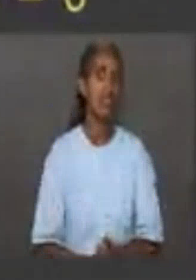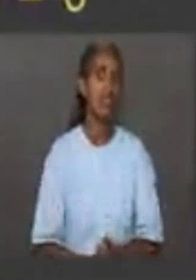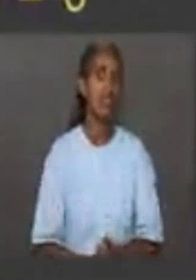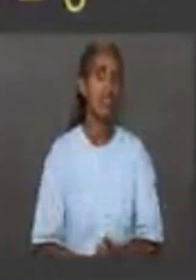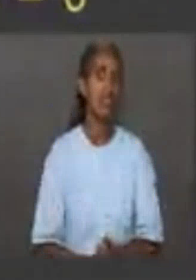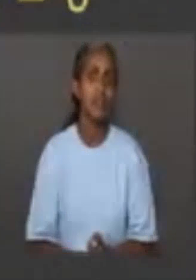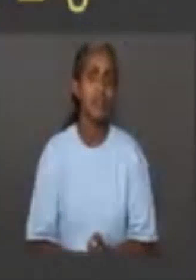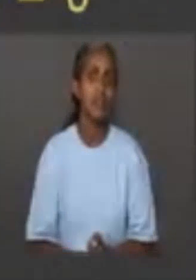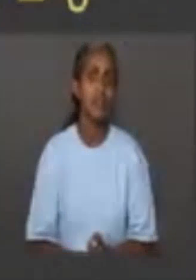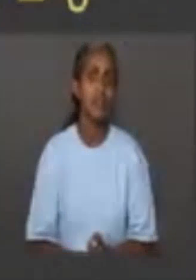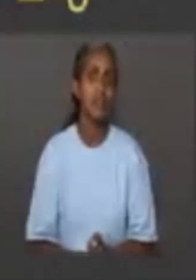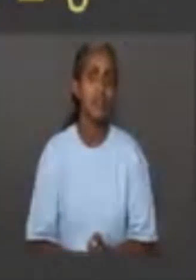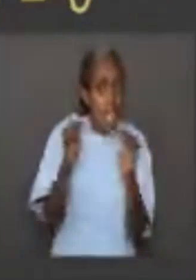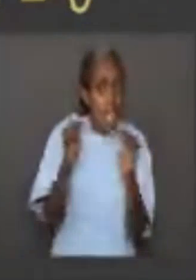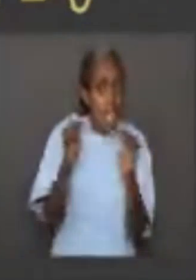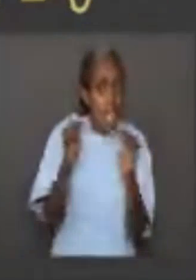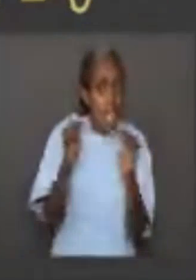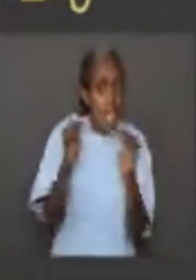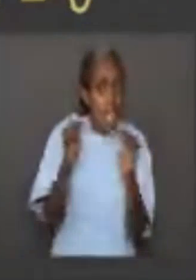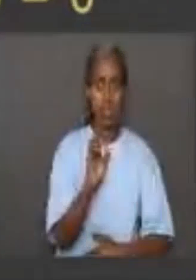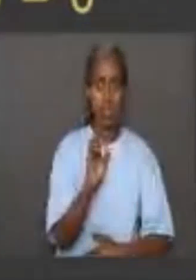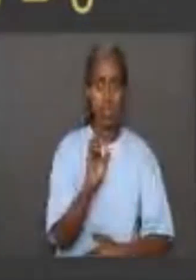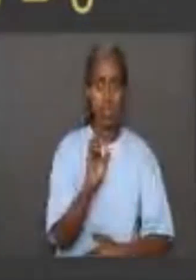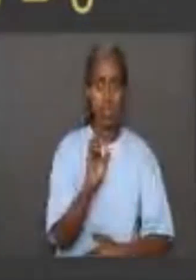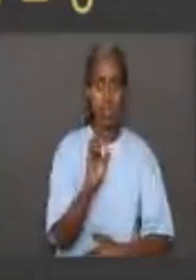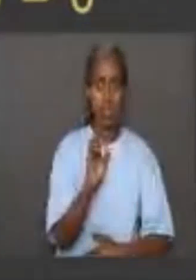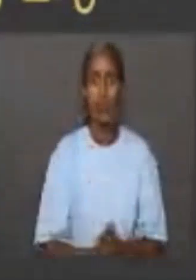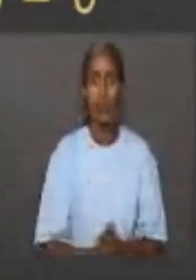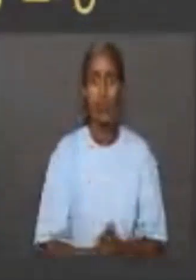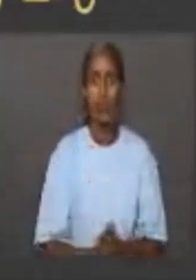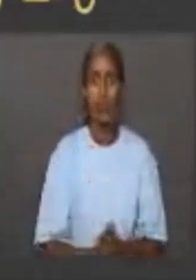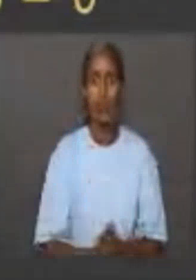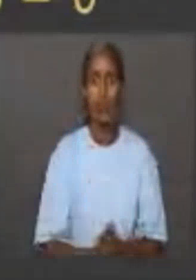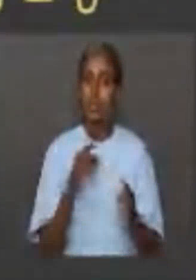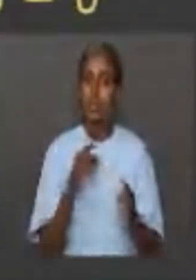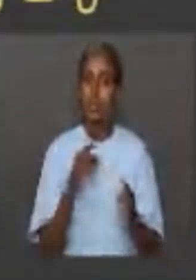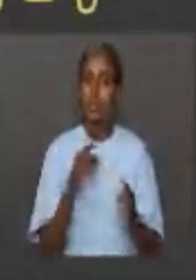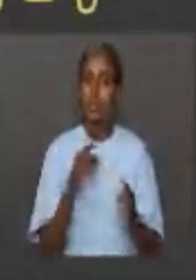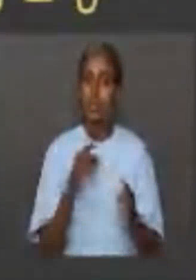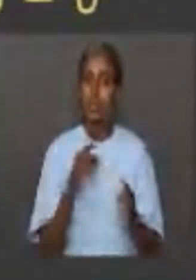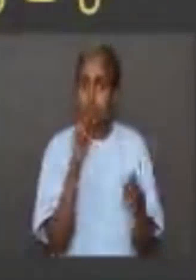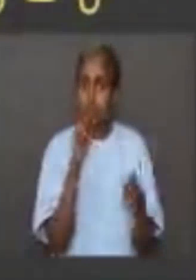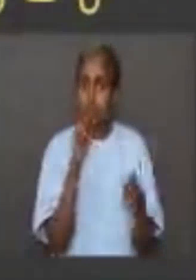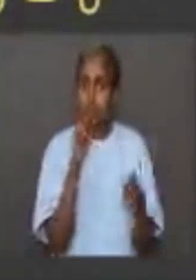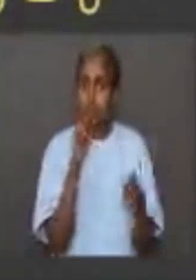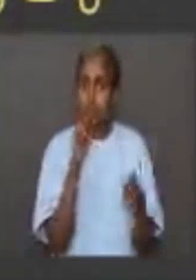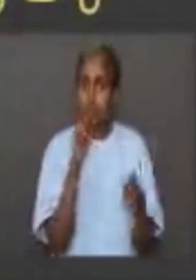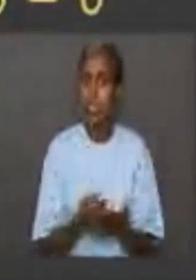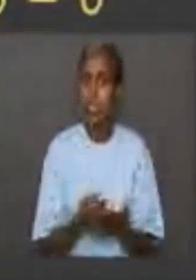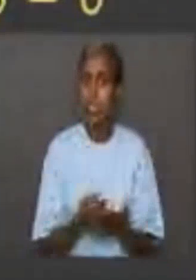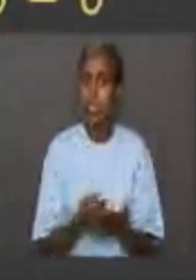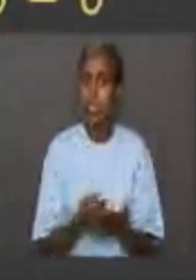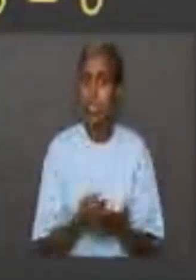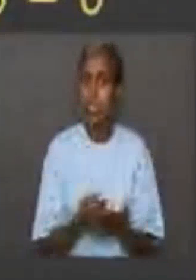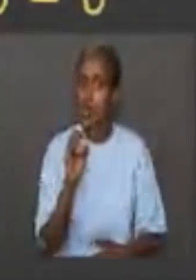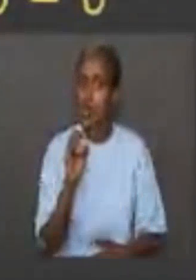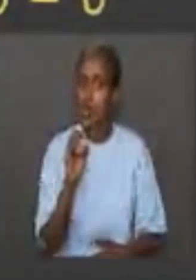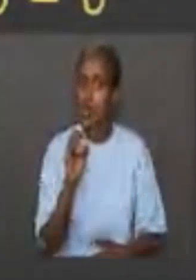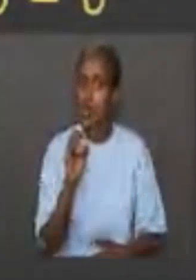This equals 0 as well. So 1 is a third 0 of this function.